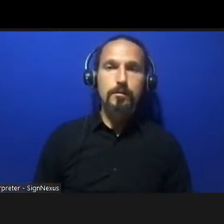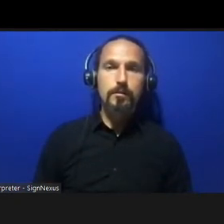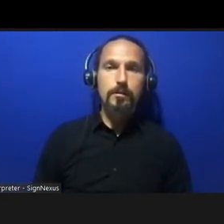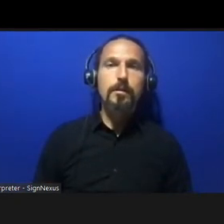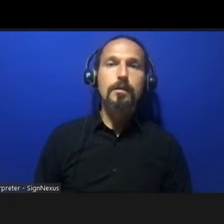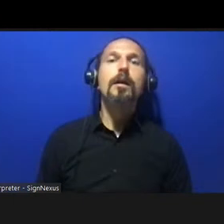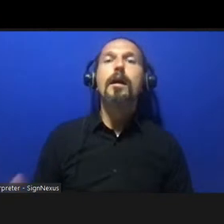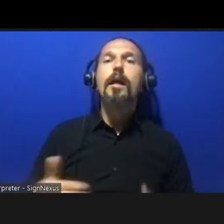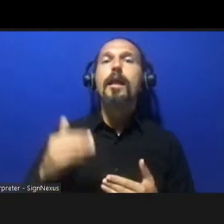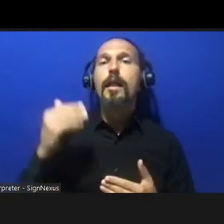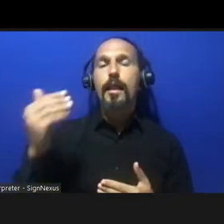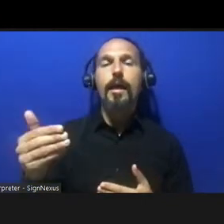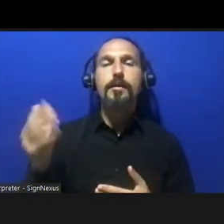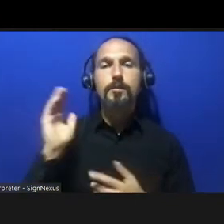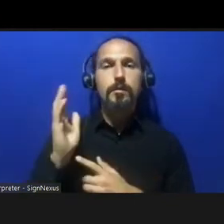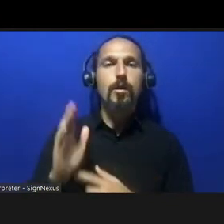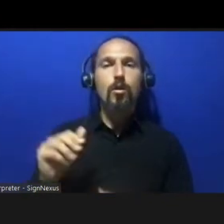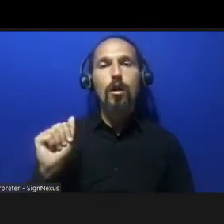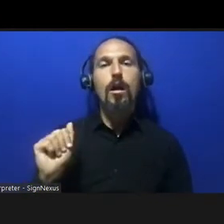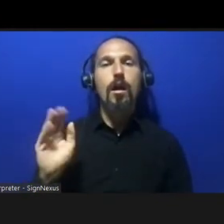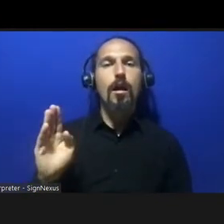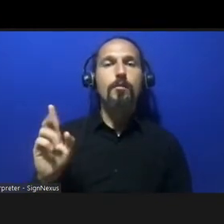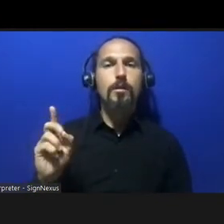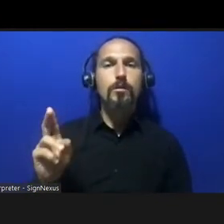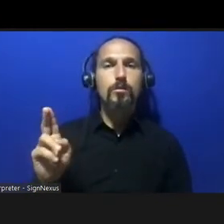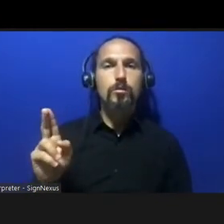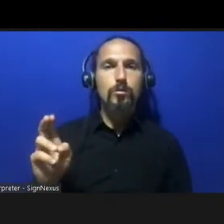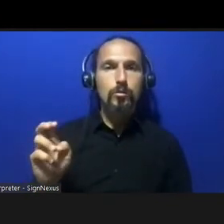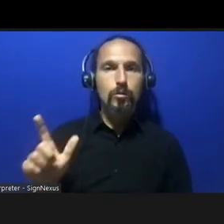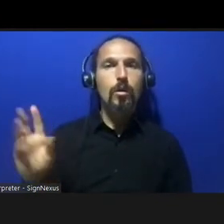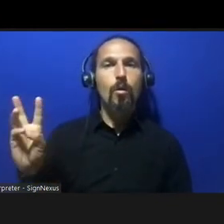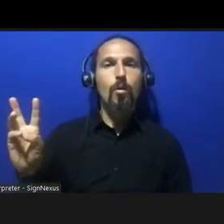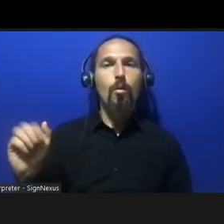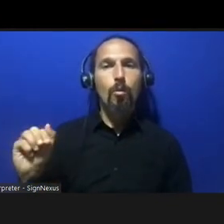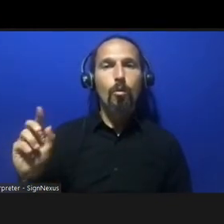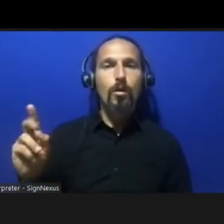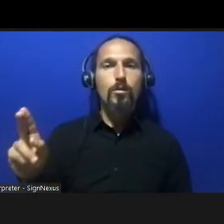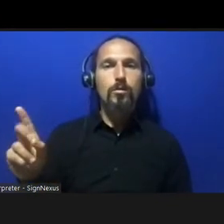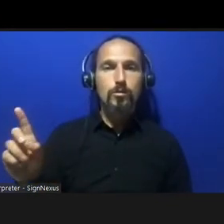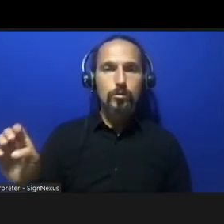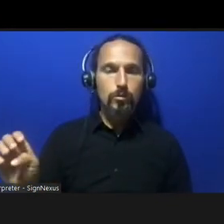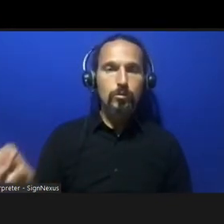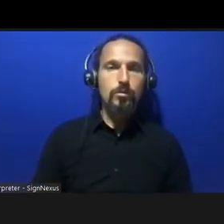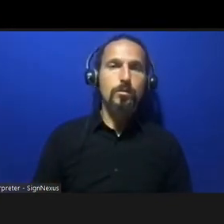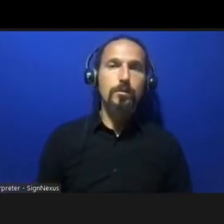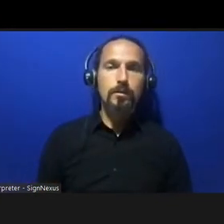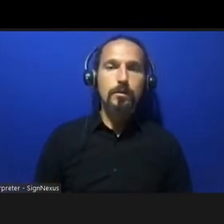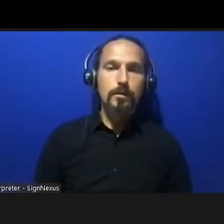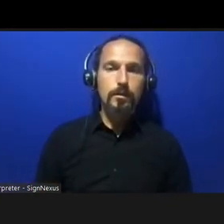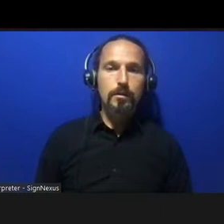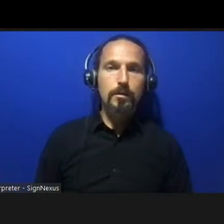our next speaker is abdul wadud followed by anika richman